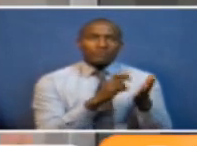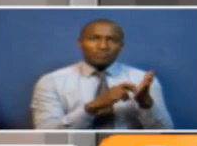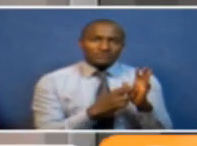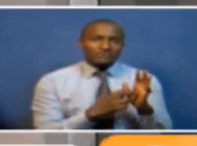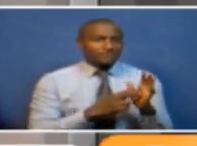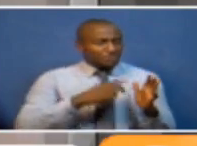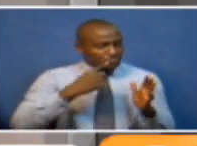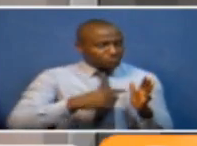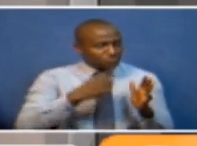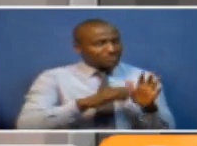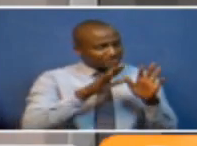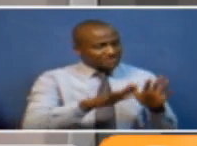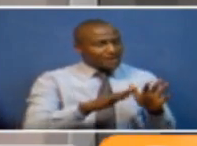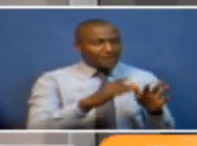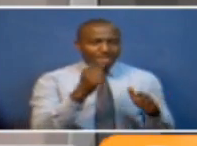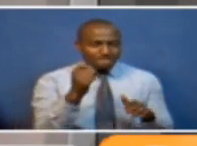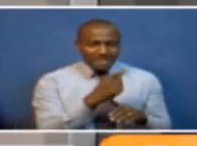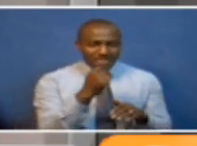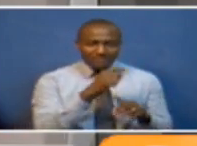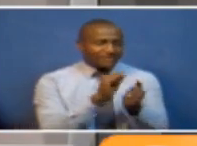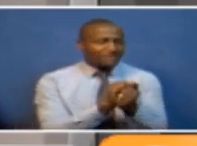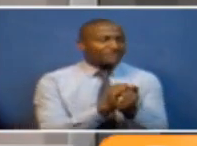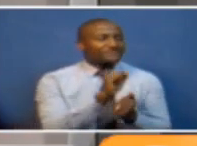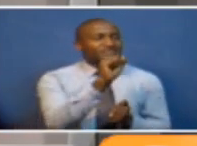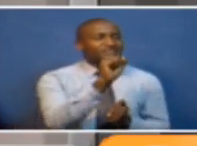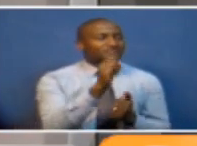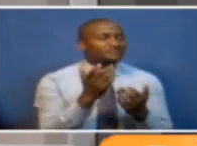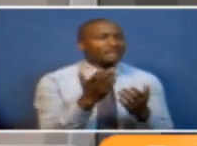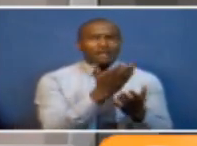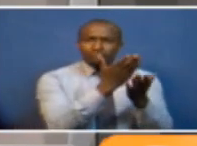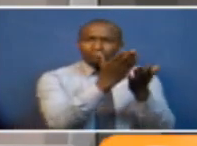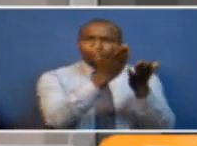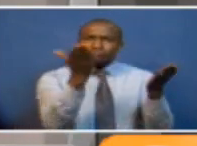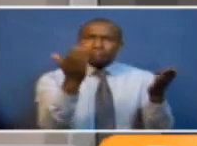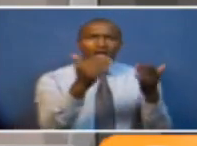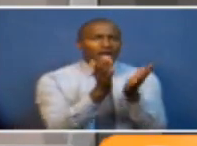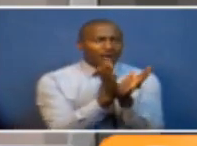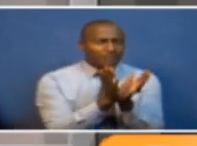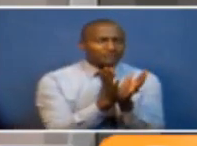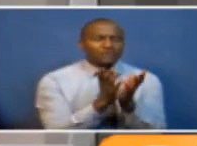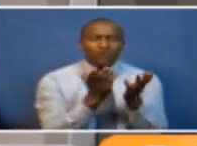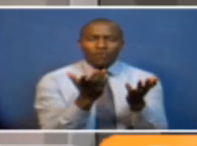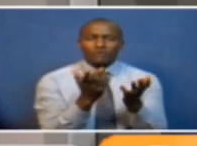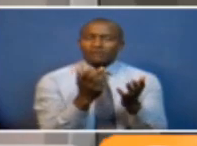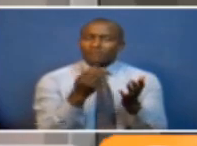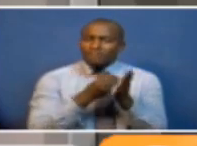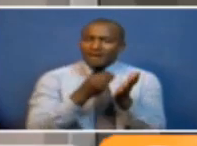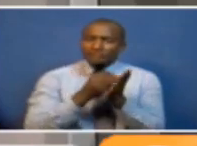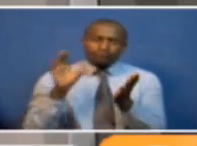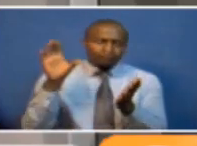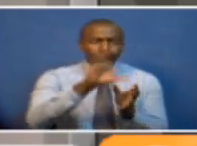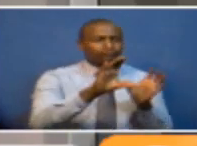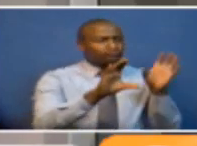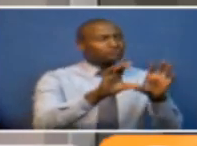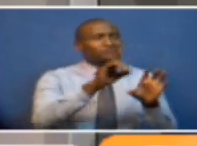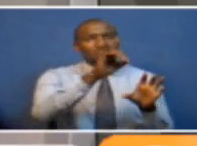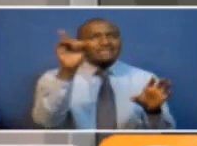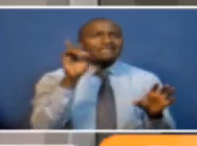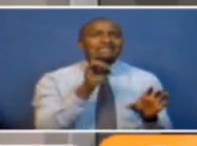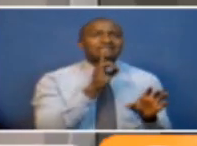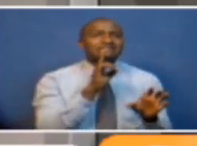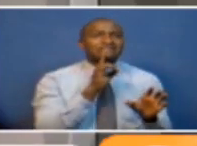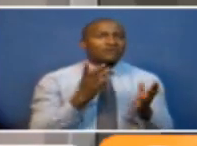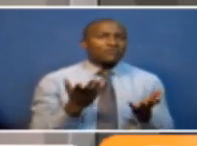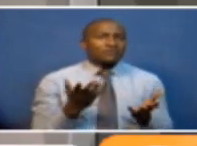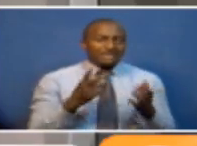sitting idle for 15 months. What are the investors saying in terms of the money they've put into it, 70 billion shillings, and